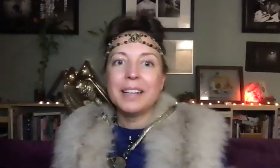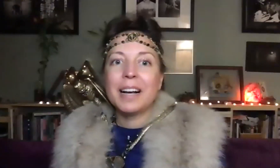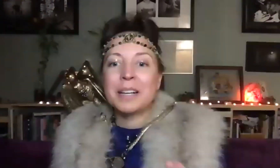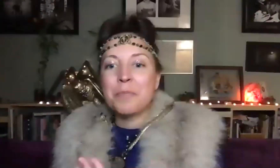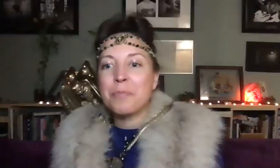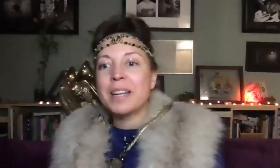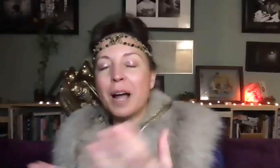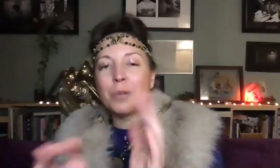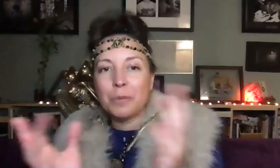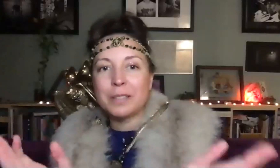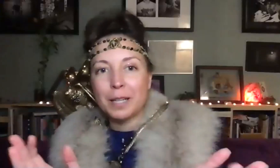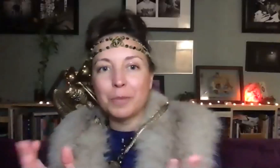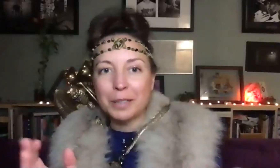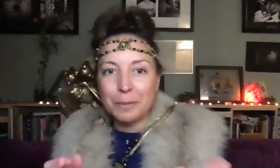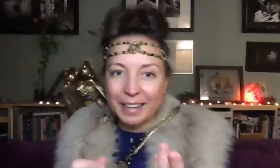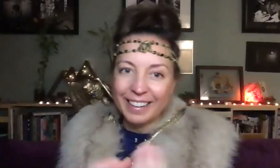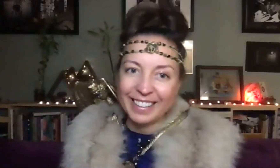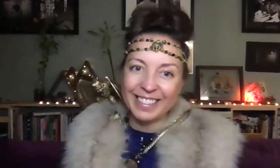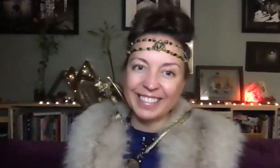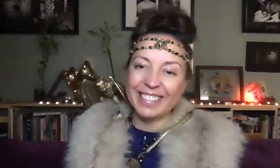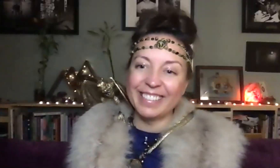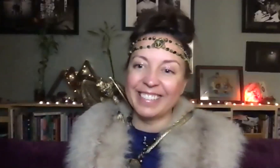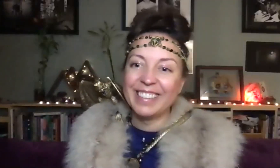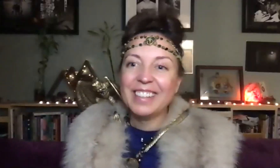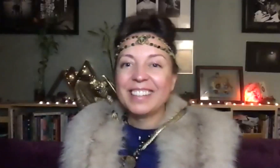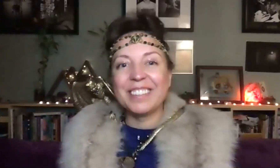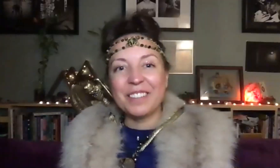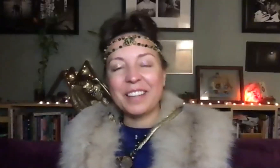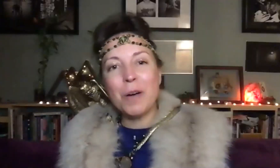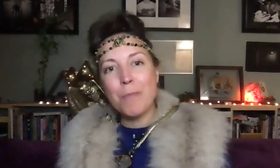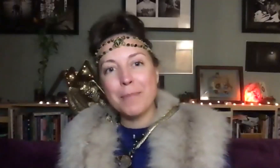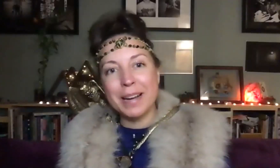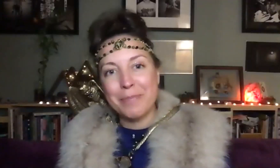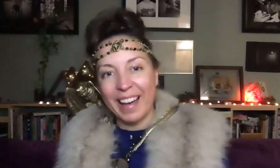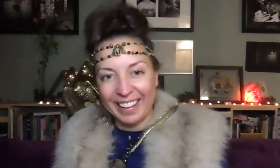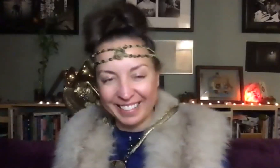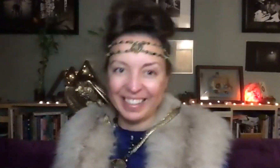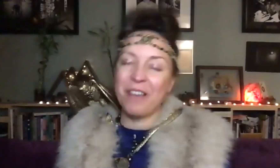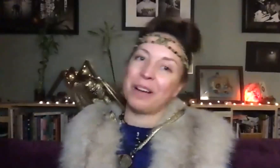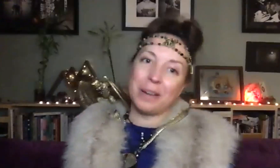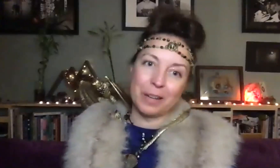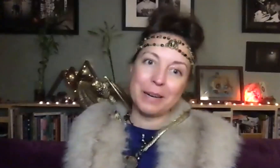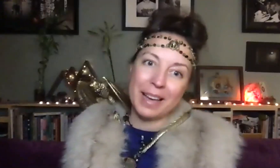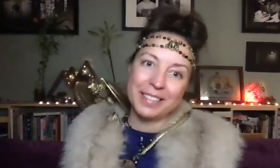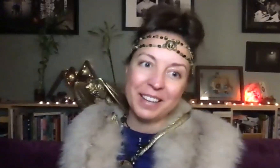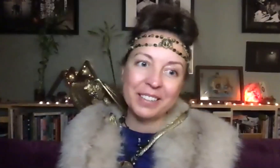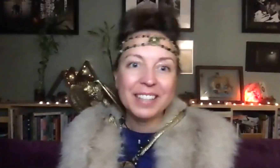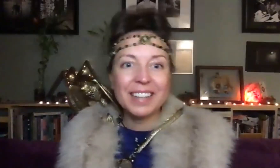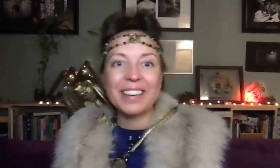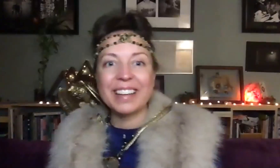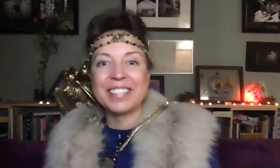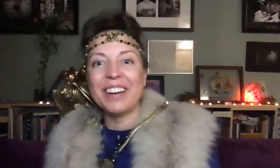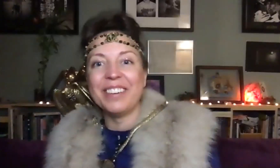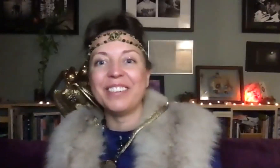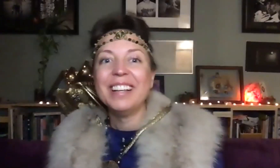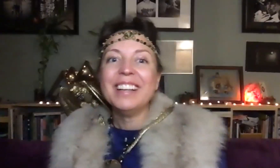really, but not really. We'll talk more, don't worry. You're like, I want my money back. Well, I'd want it back too.